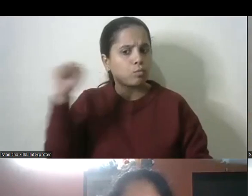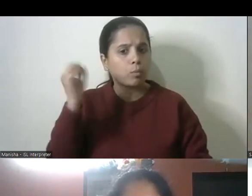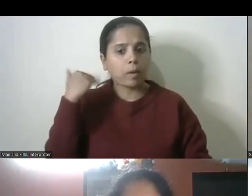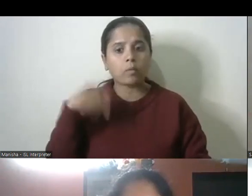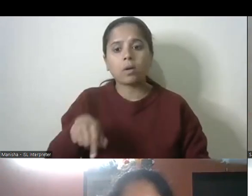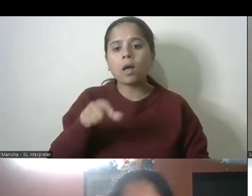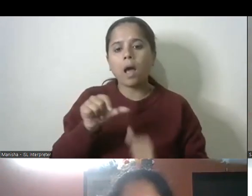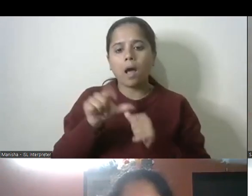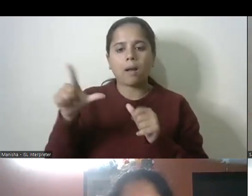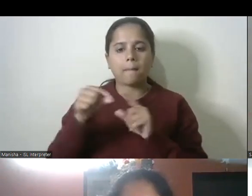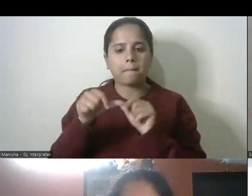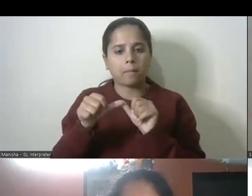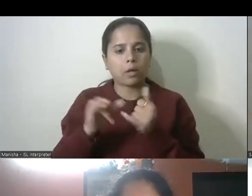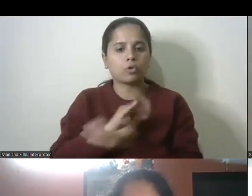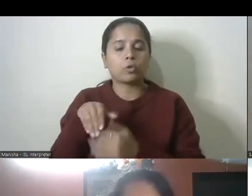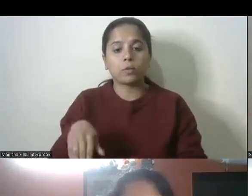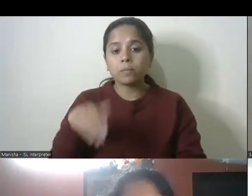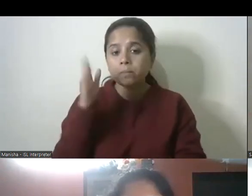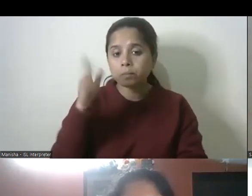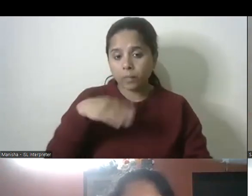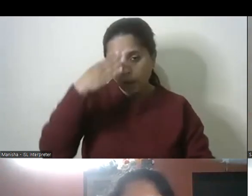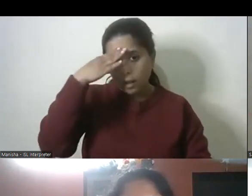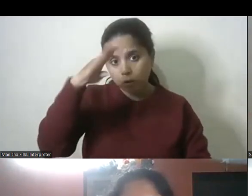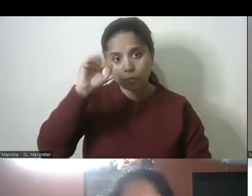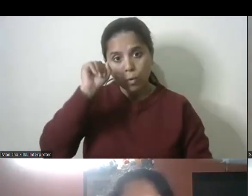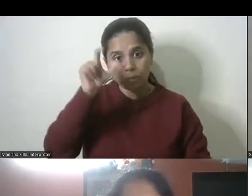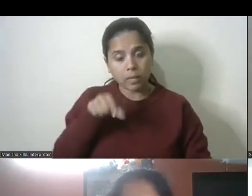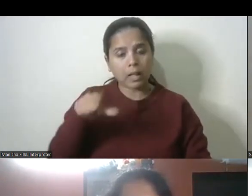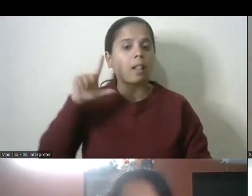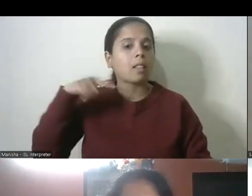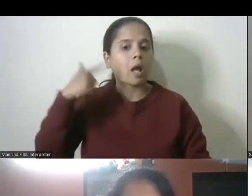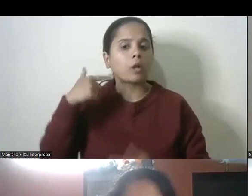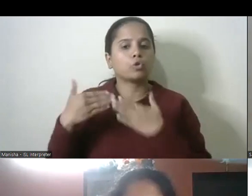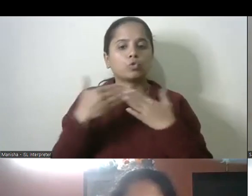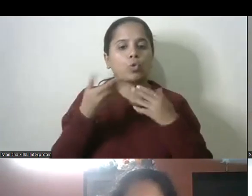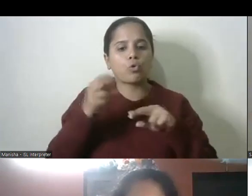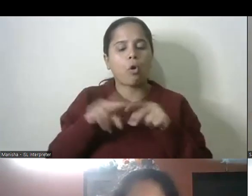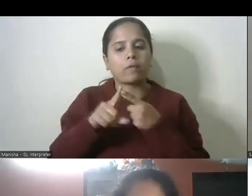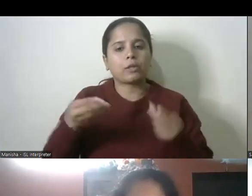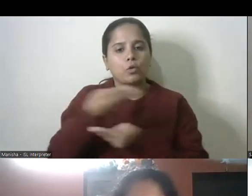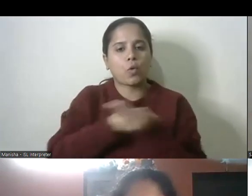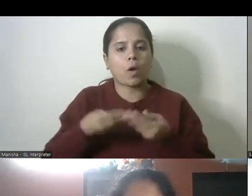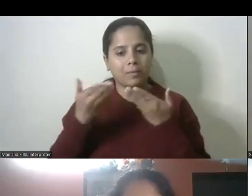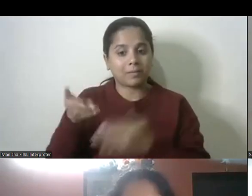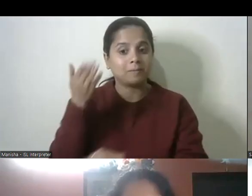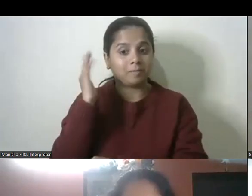Alpa Shah, Professor of Anthropology from London School of Economics.